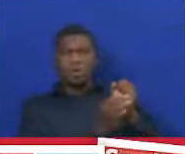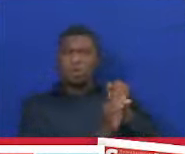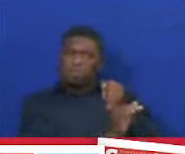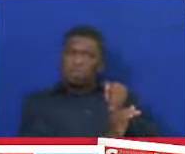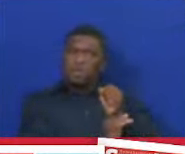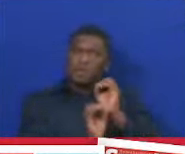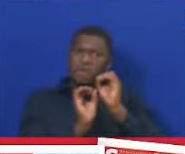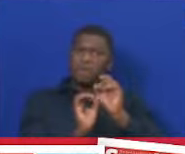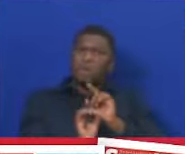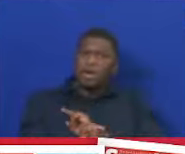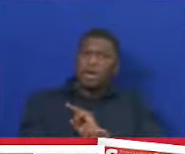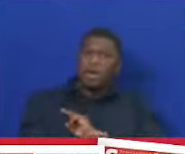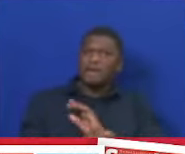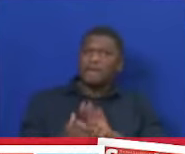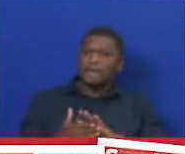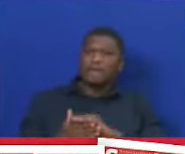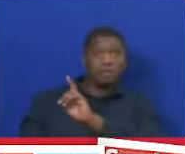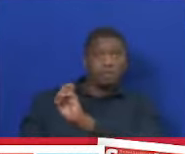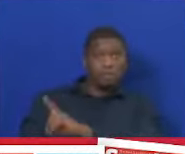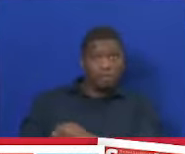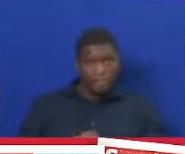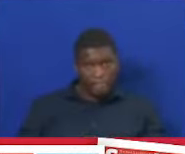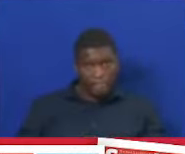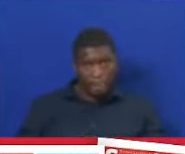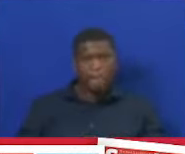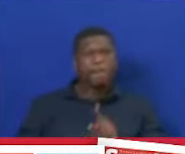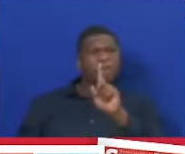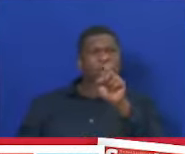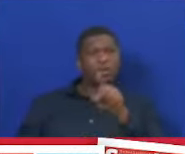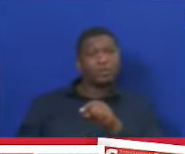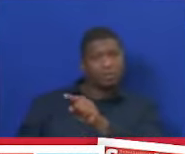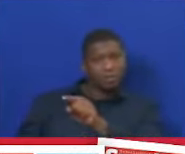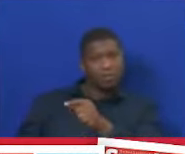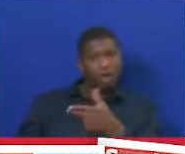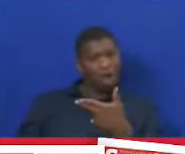if it was a licensed firearm, Witness C?